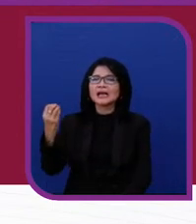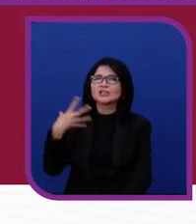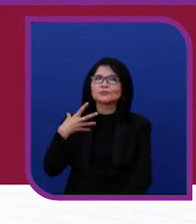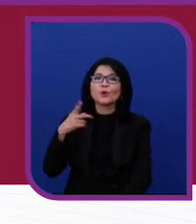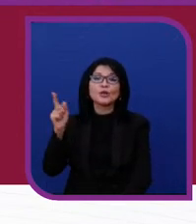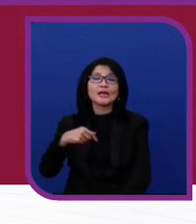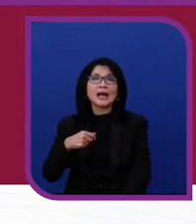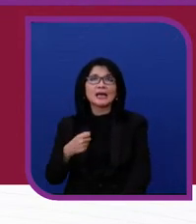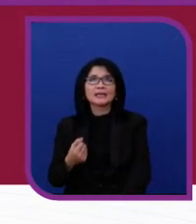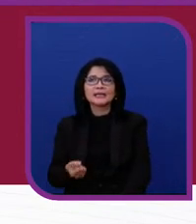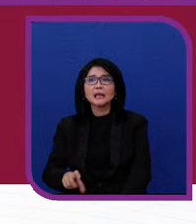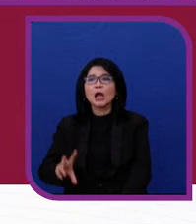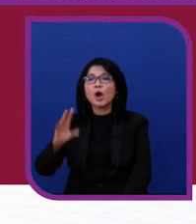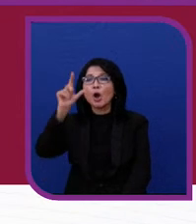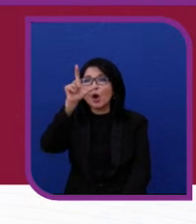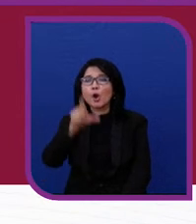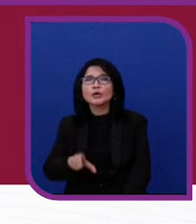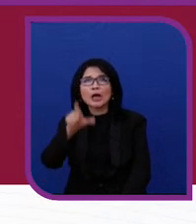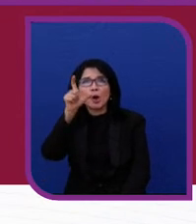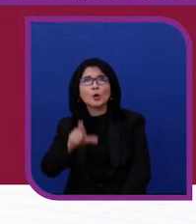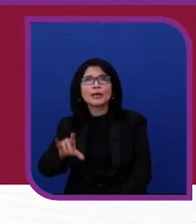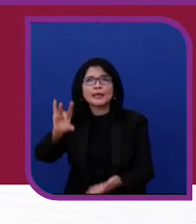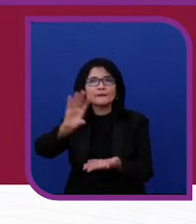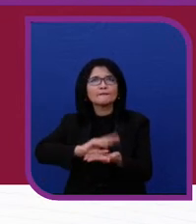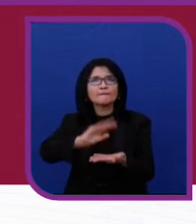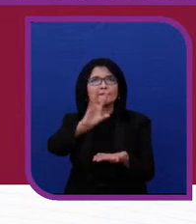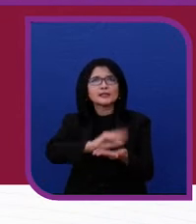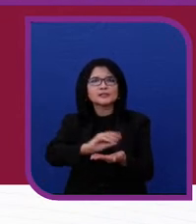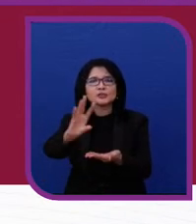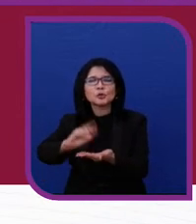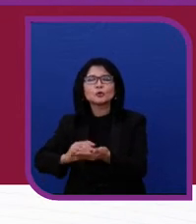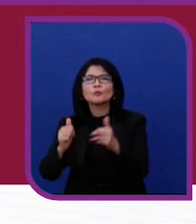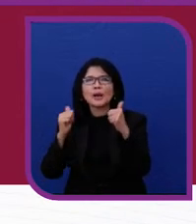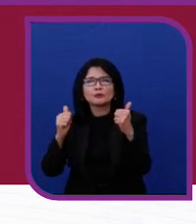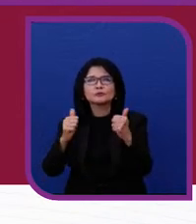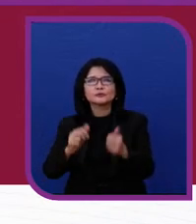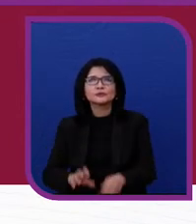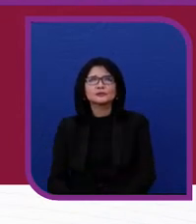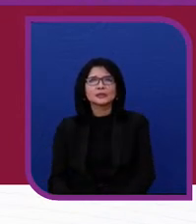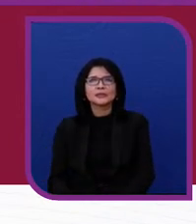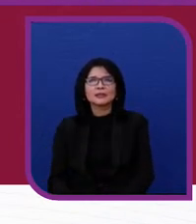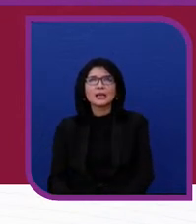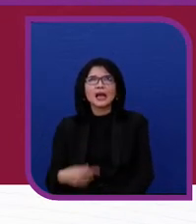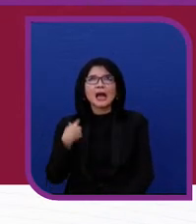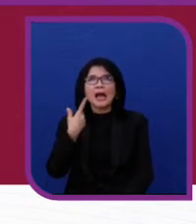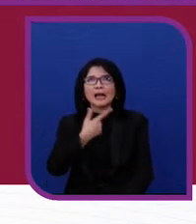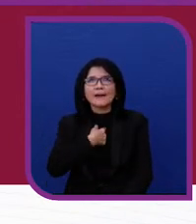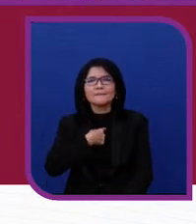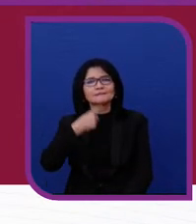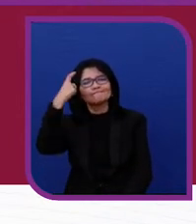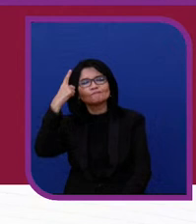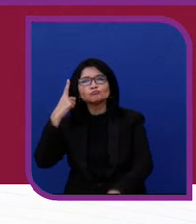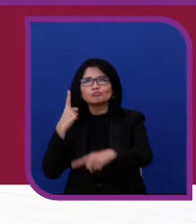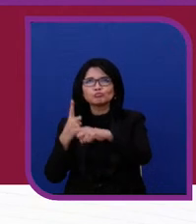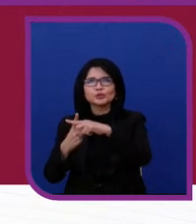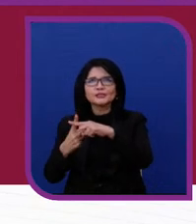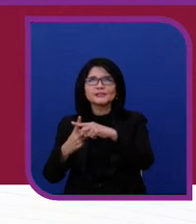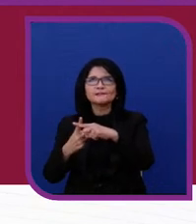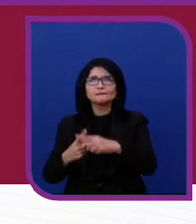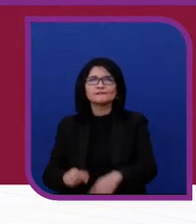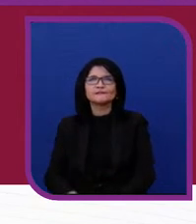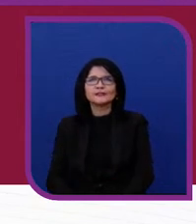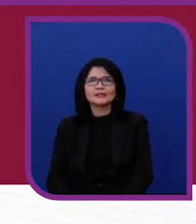very very good heart is it make up even more optimistic about having